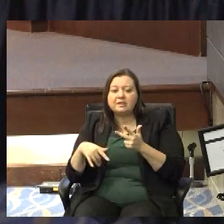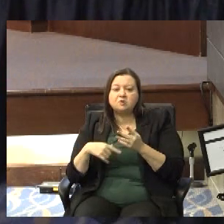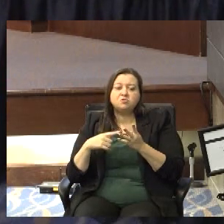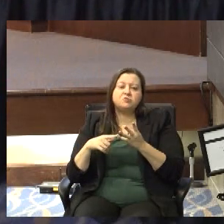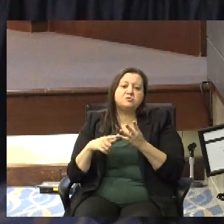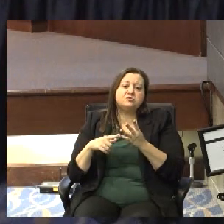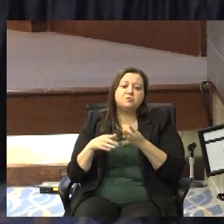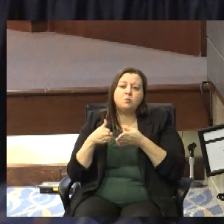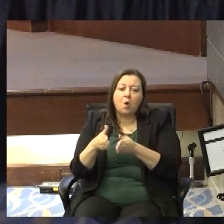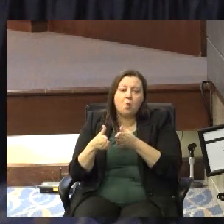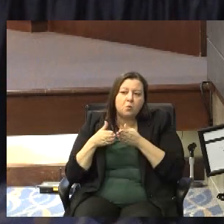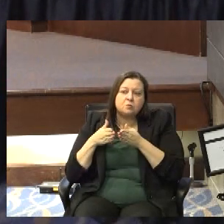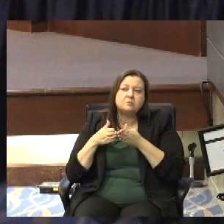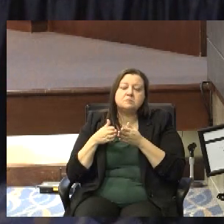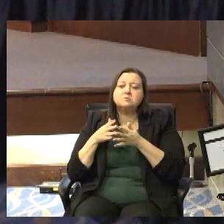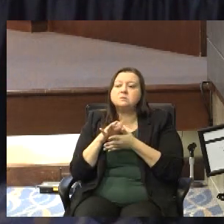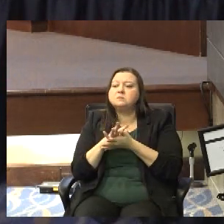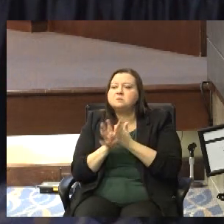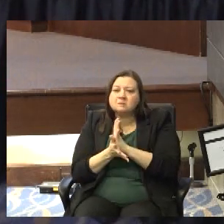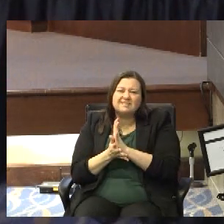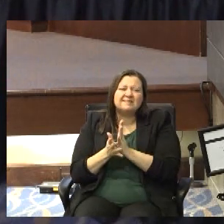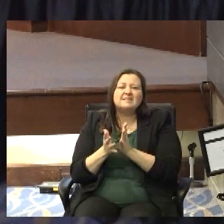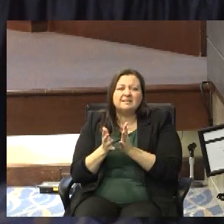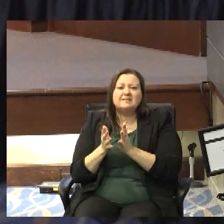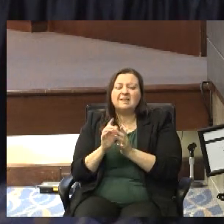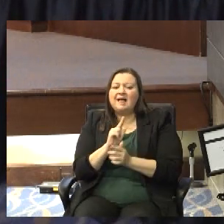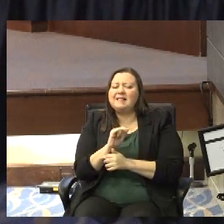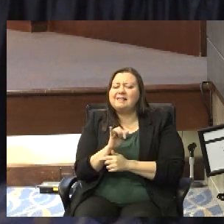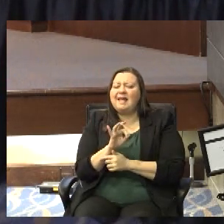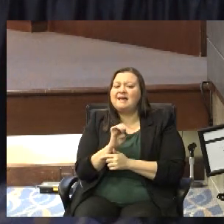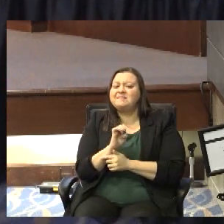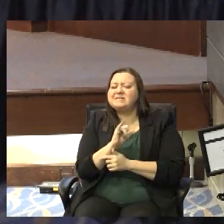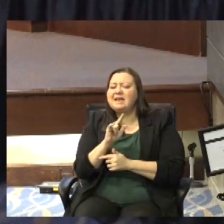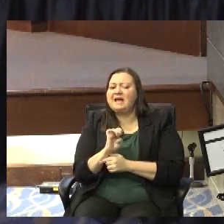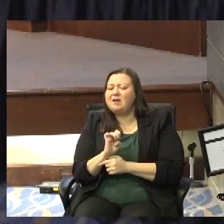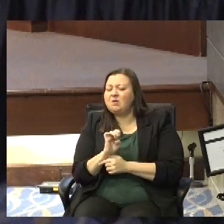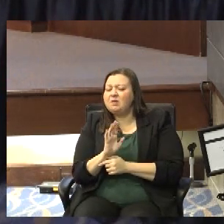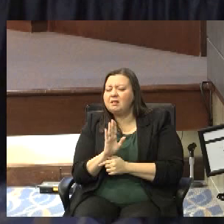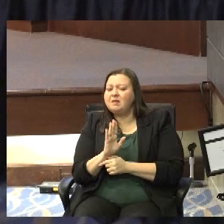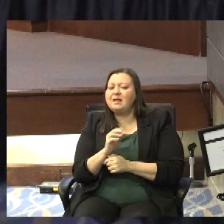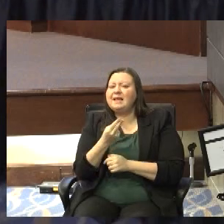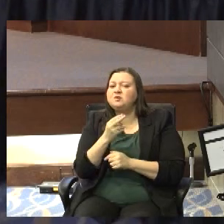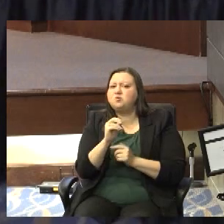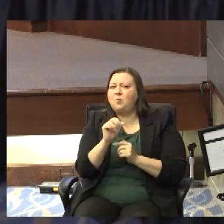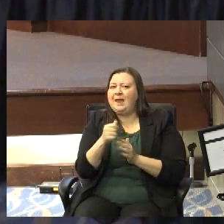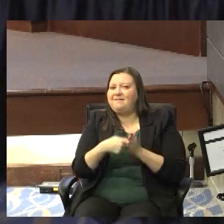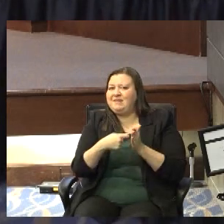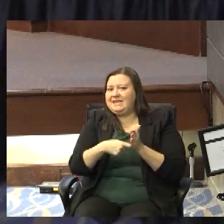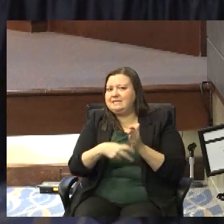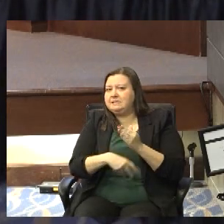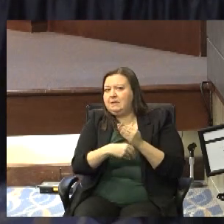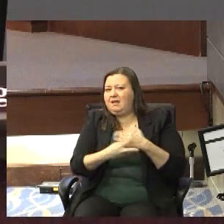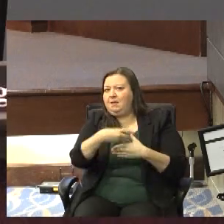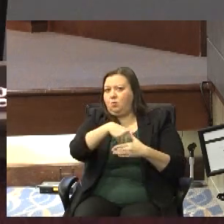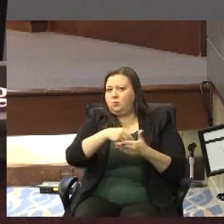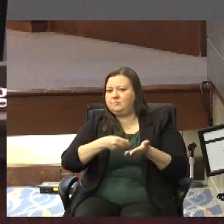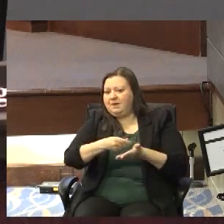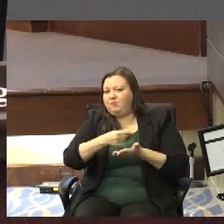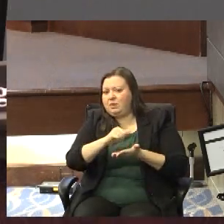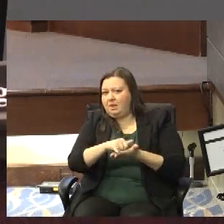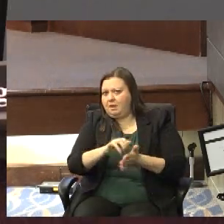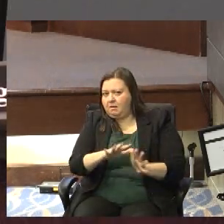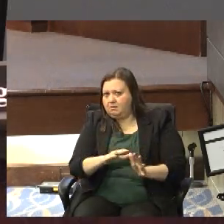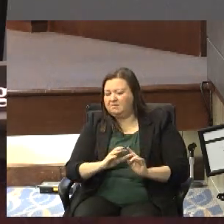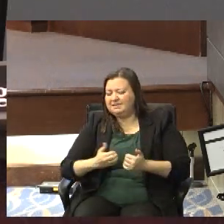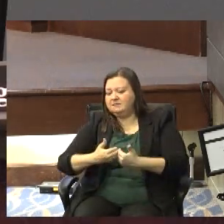roads to a degree, but, you know, the lifestyle events, no, they're taken care of through HOA dues. Awesome. And then just a couple